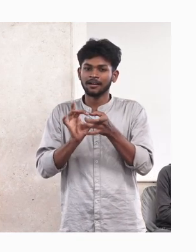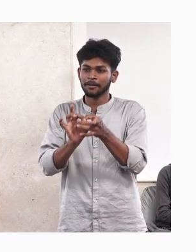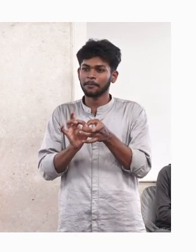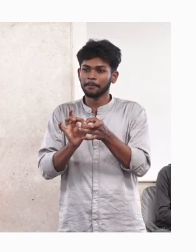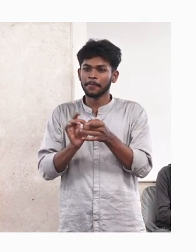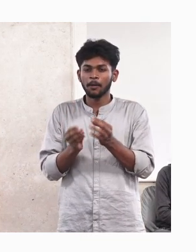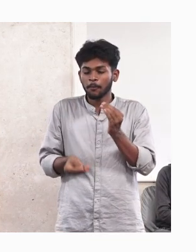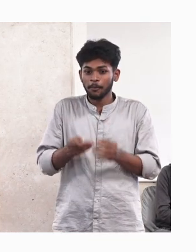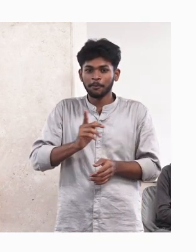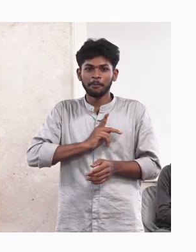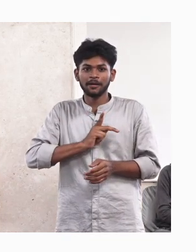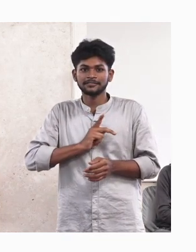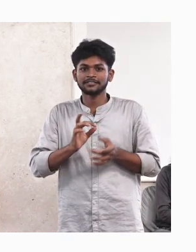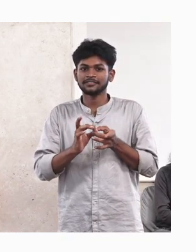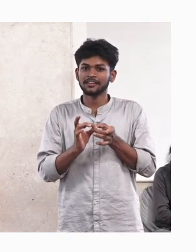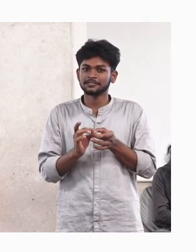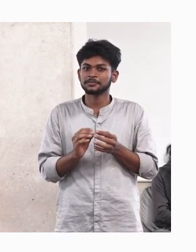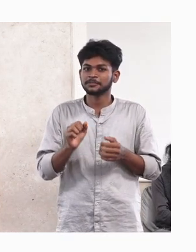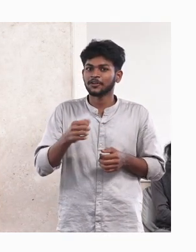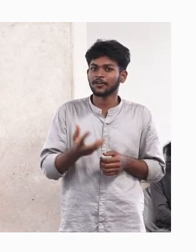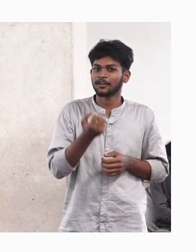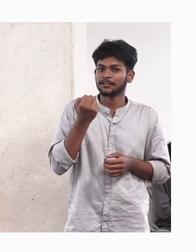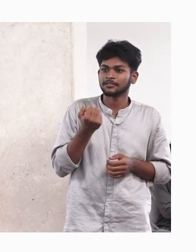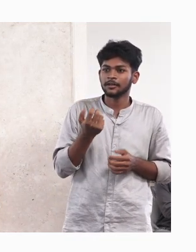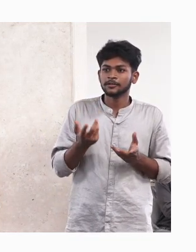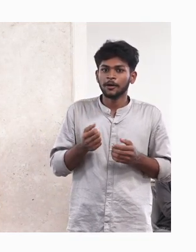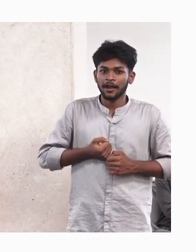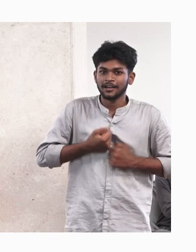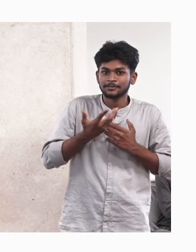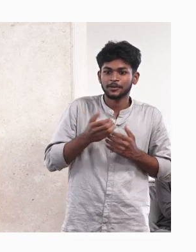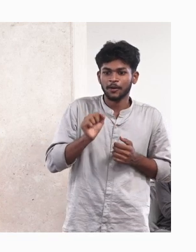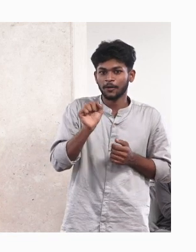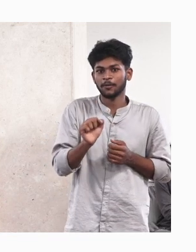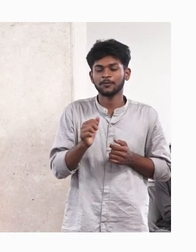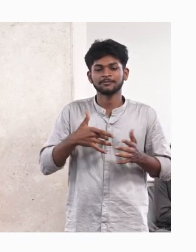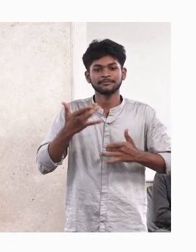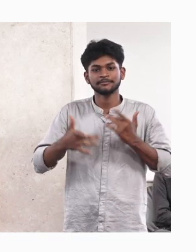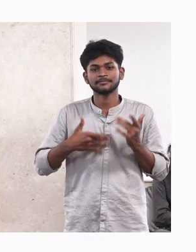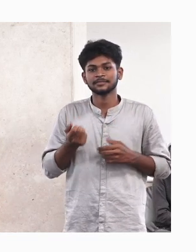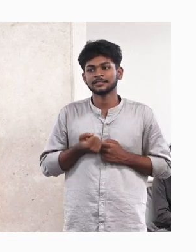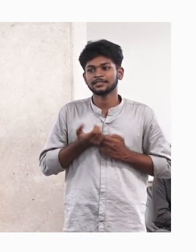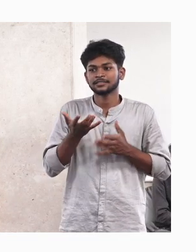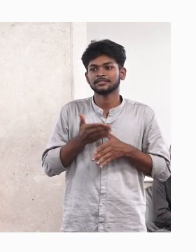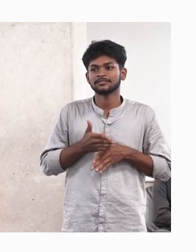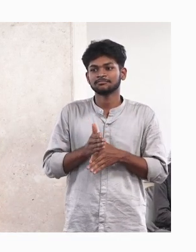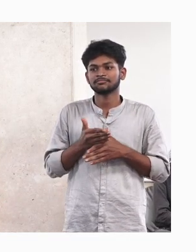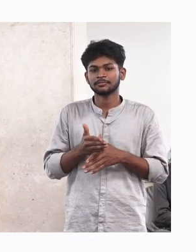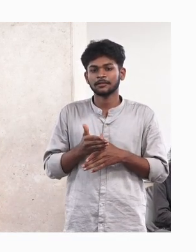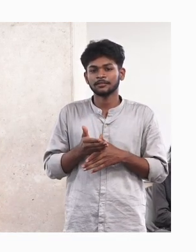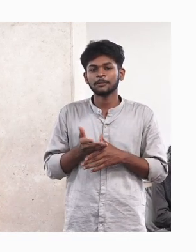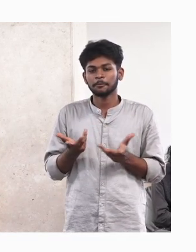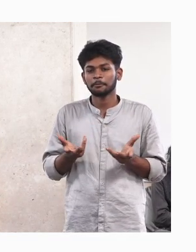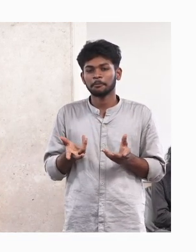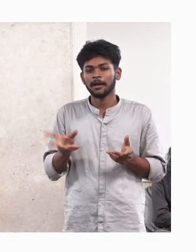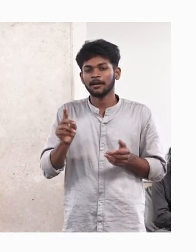more personal the relationship, and when it's possible to express your own emotions. So again, there are some bridges